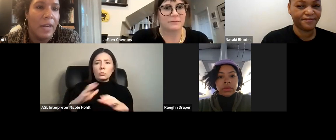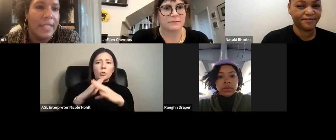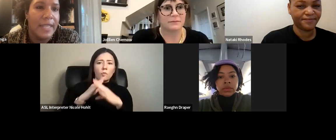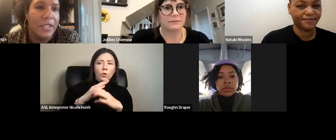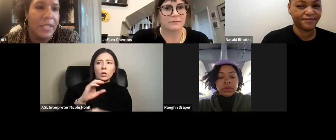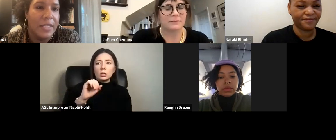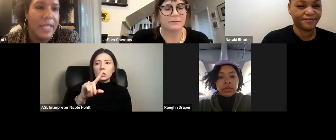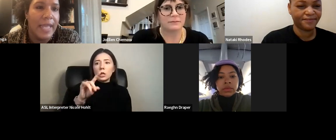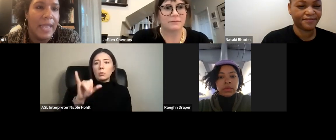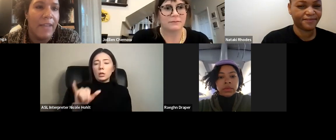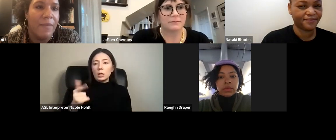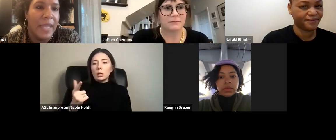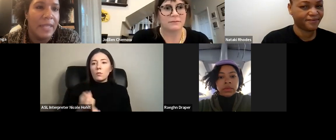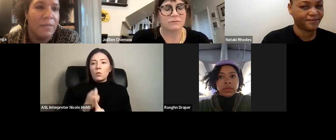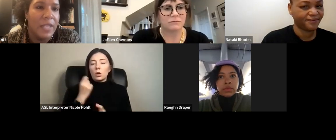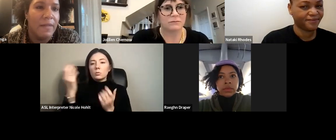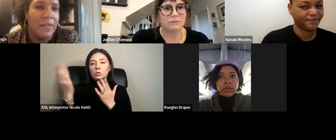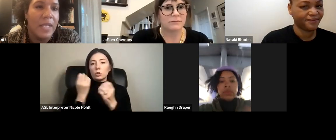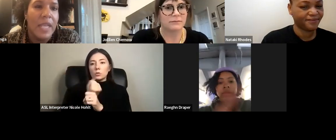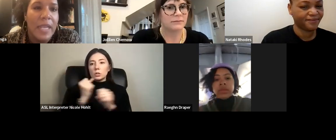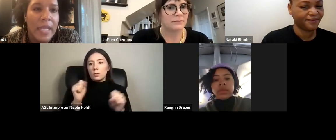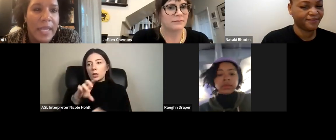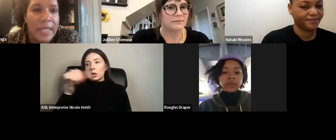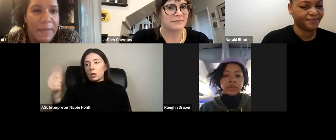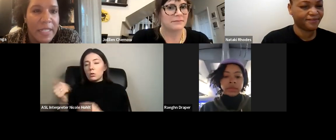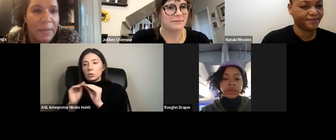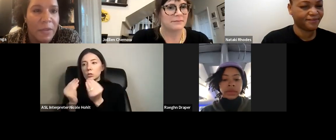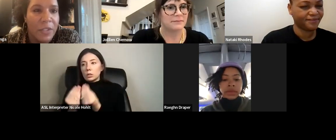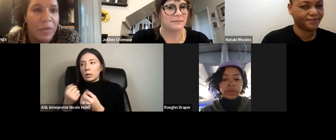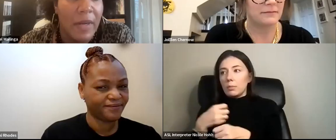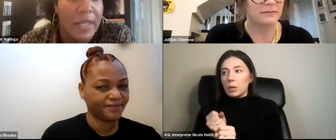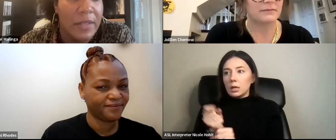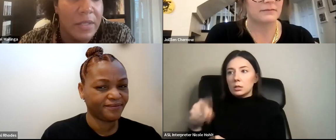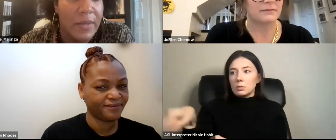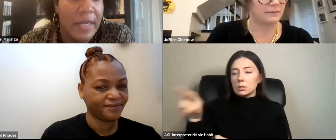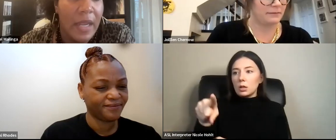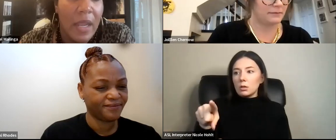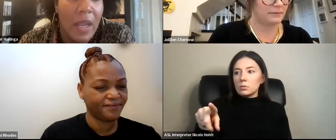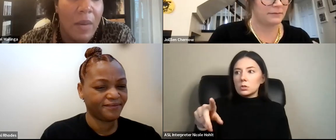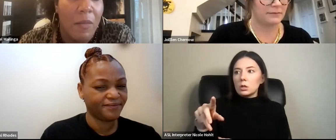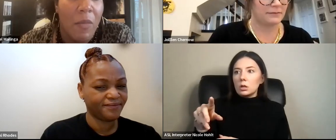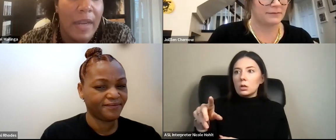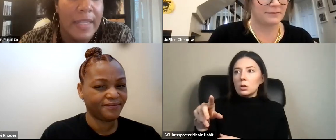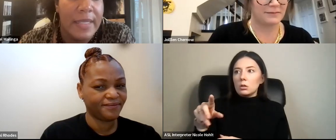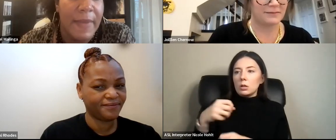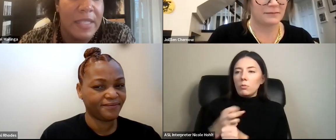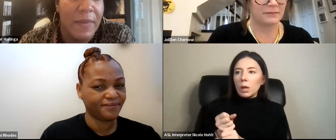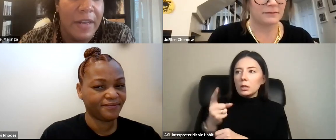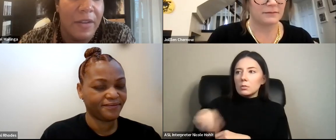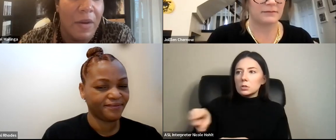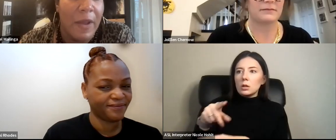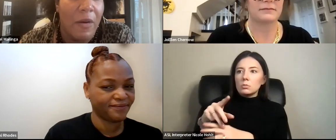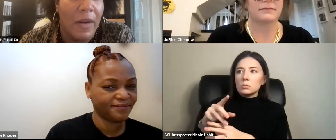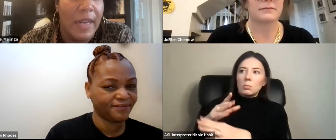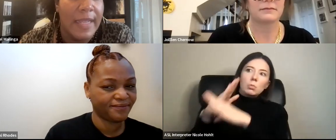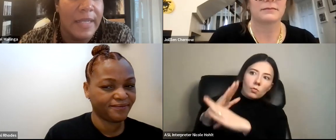and other organizations that have made themselves indispensable to our industry? What is the best way